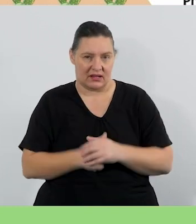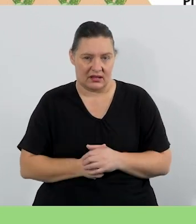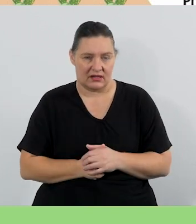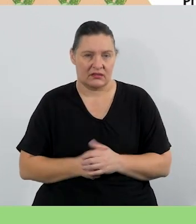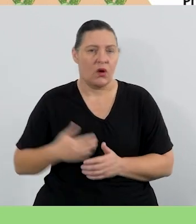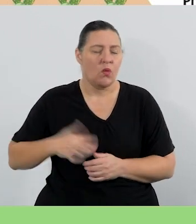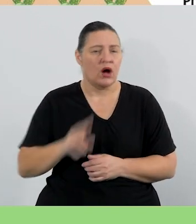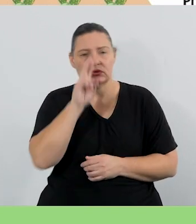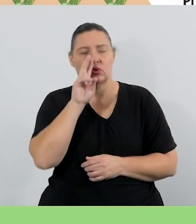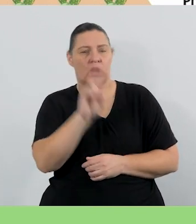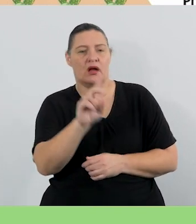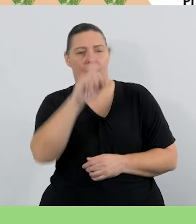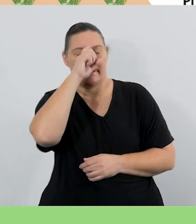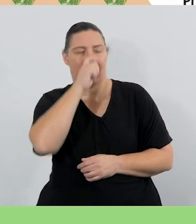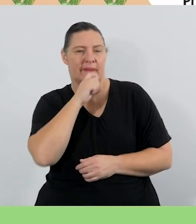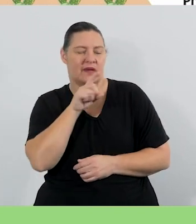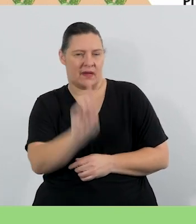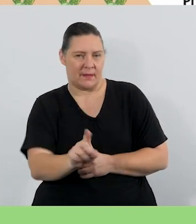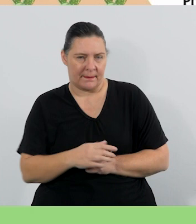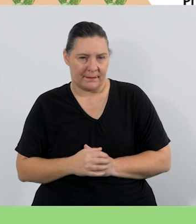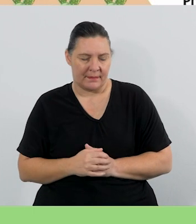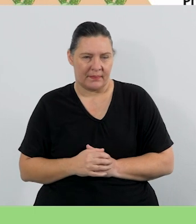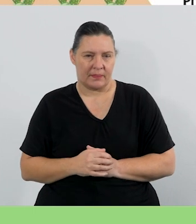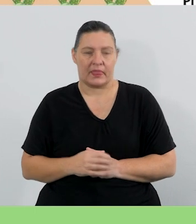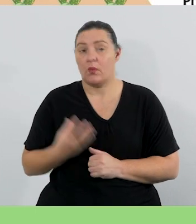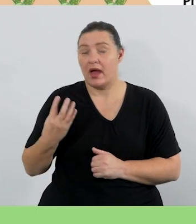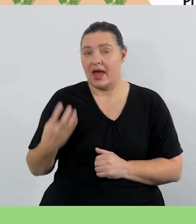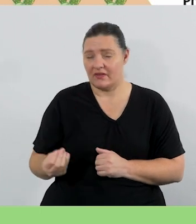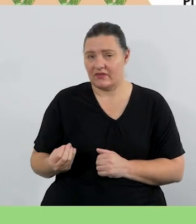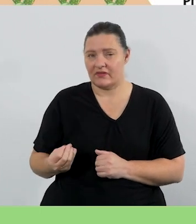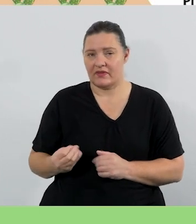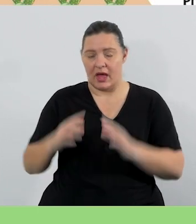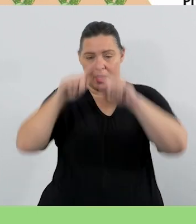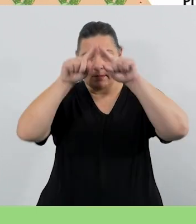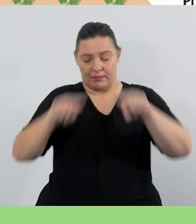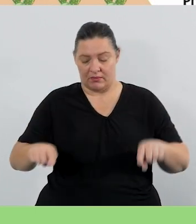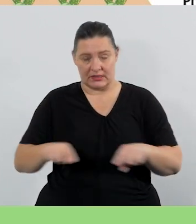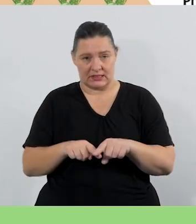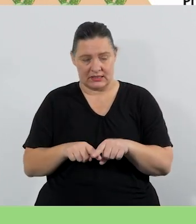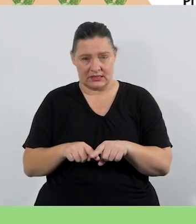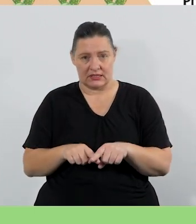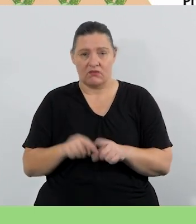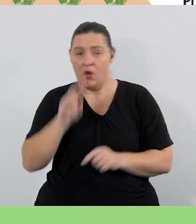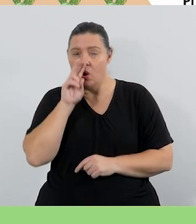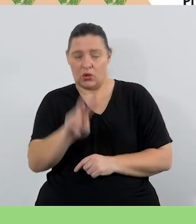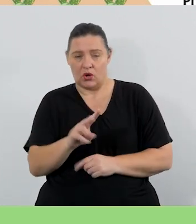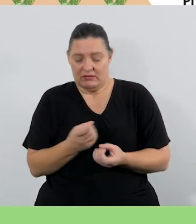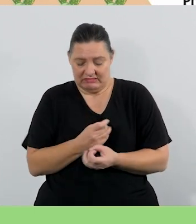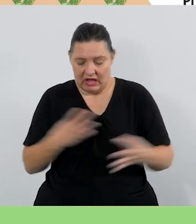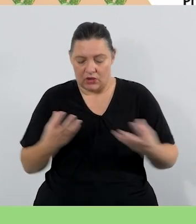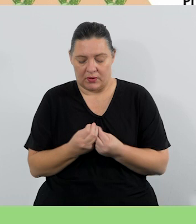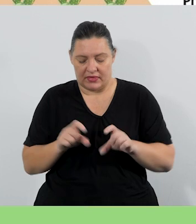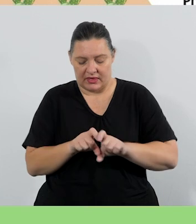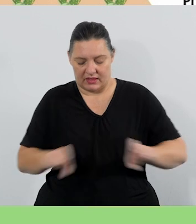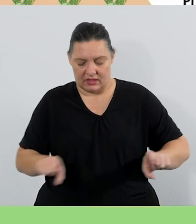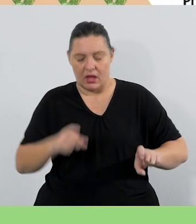I want us to look at the picture alongside. We have a pyramid. Now if you look at this pyramid, it starts